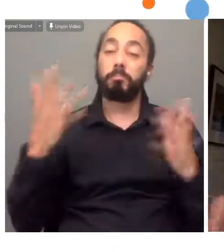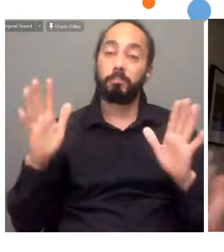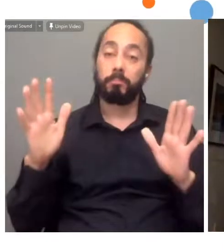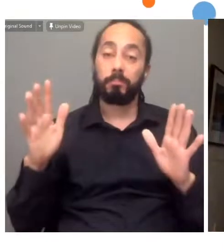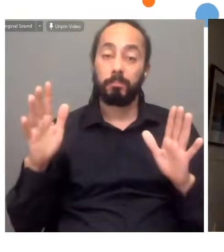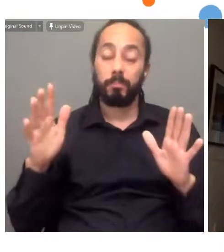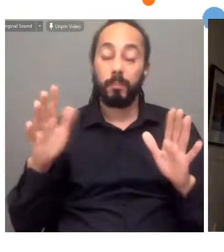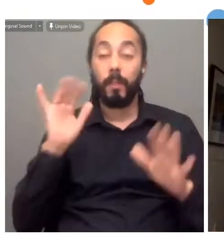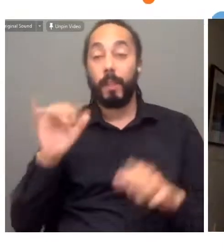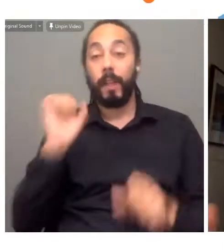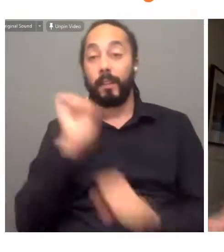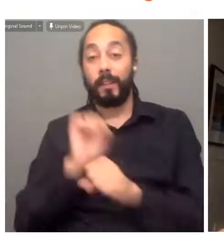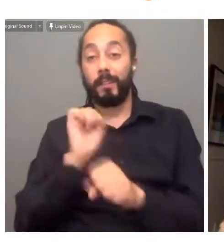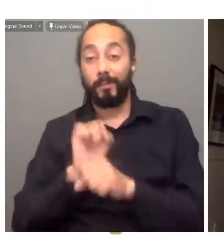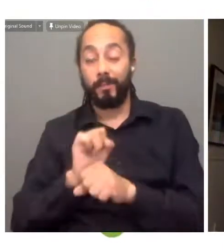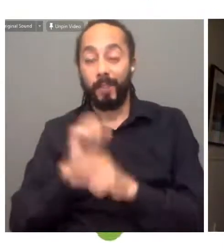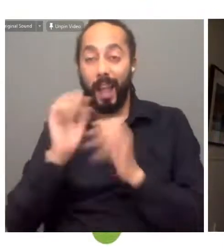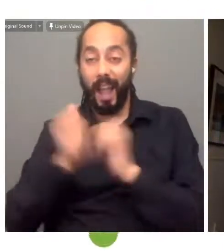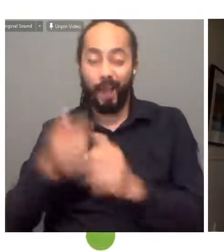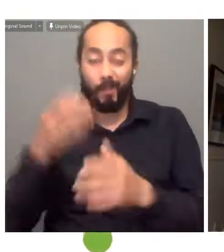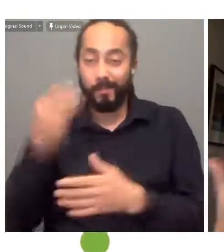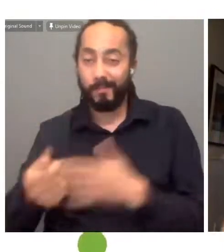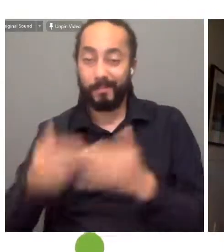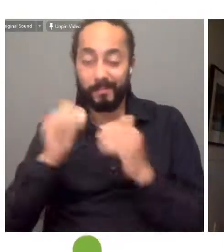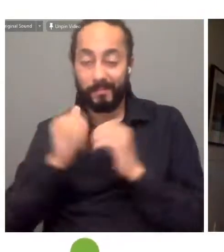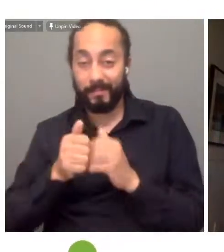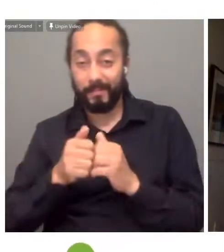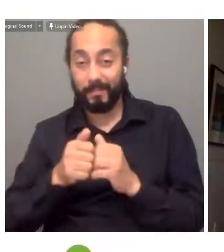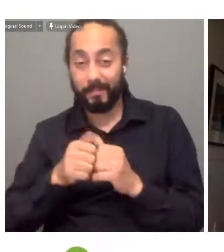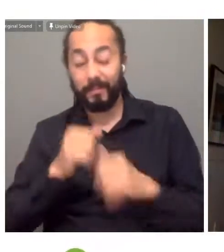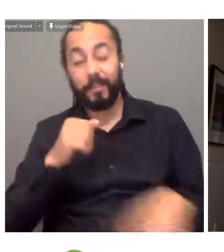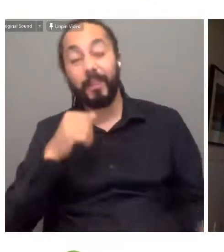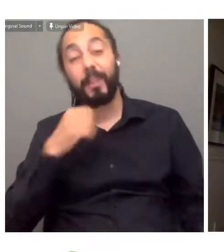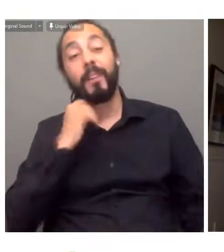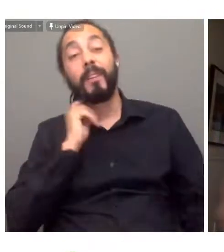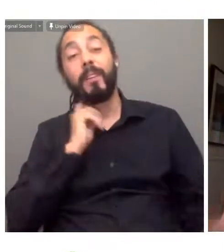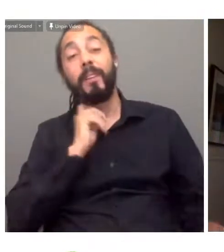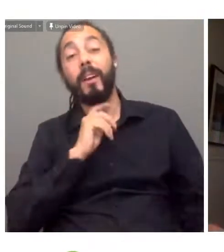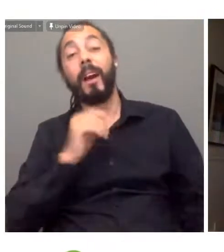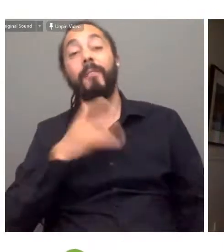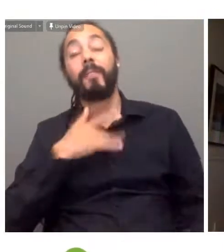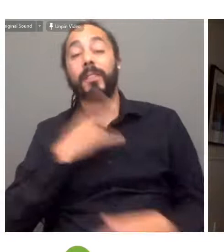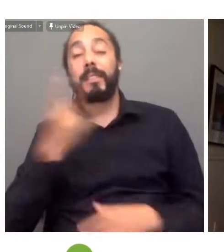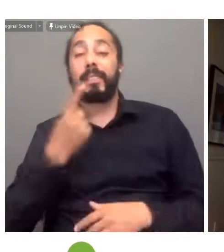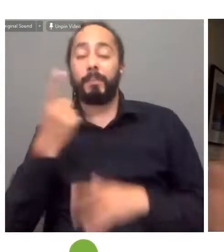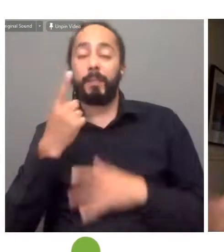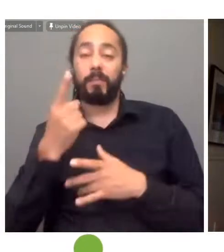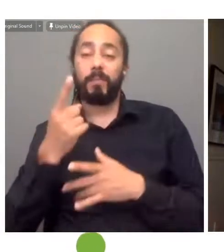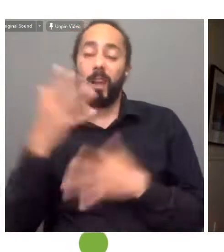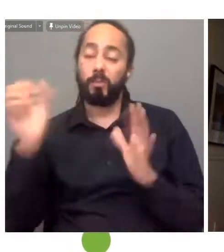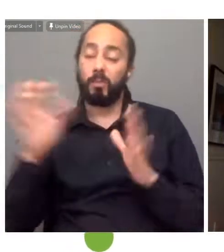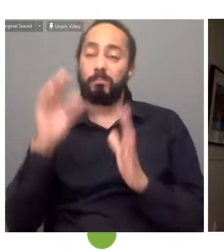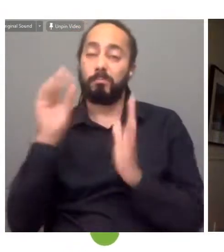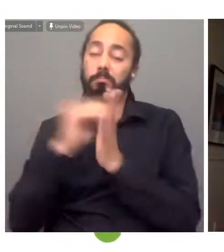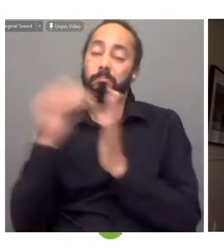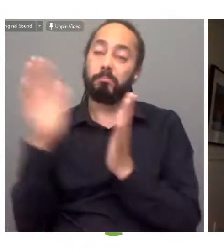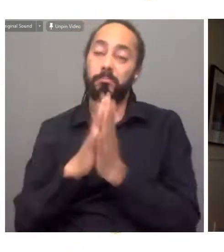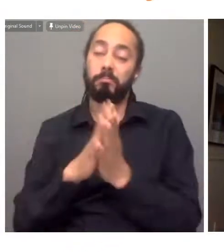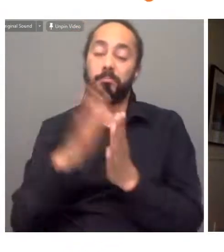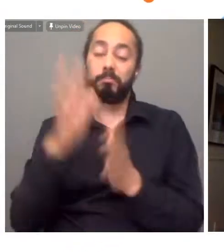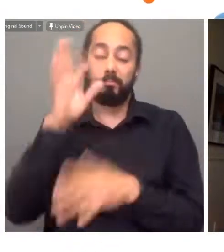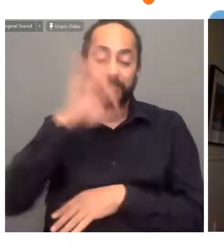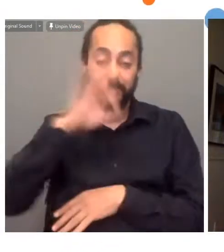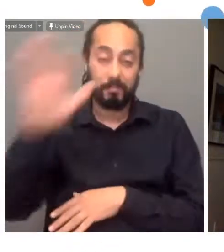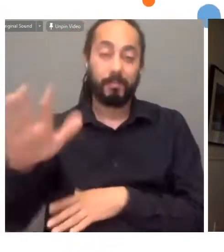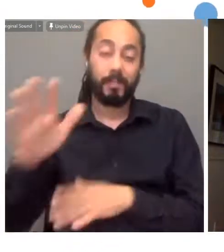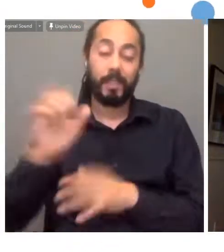labor is compensated for, or how, I just feel like it's something that's worth noting because it can become invisible as we kind of get